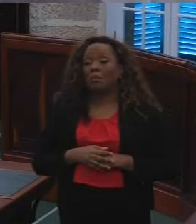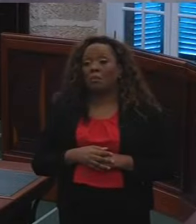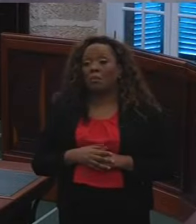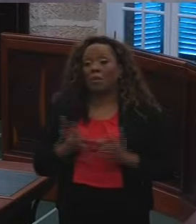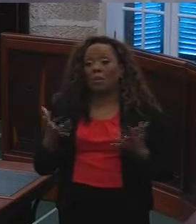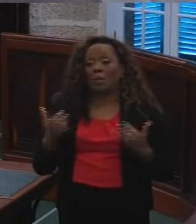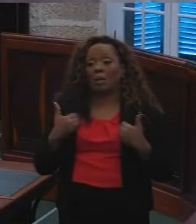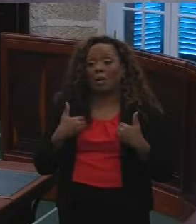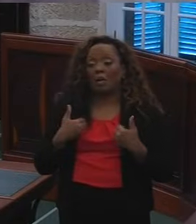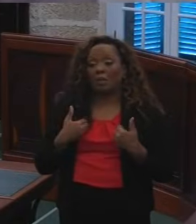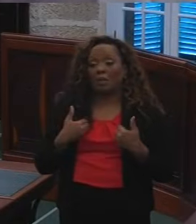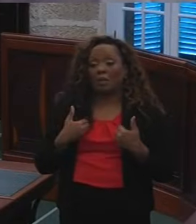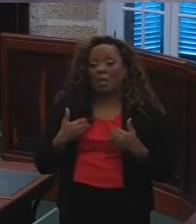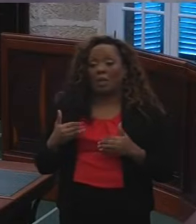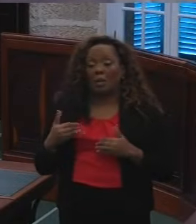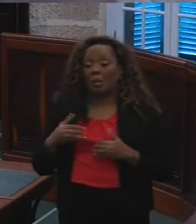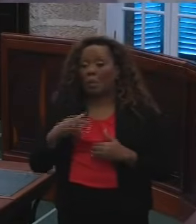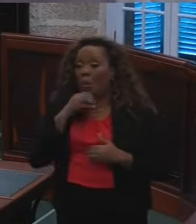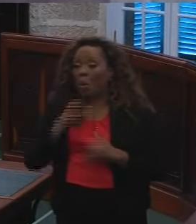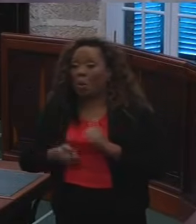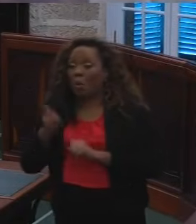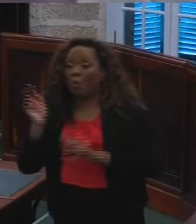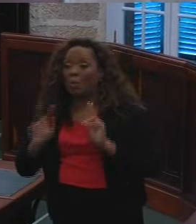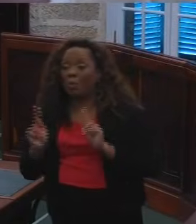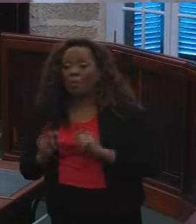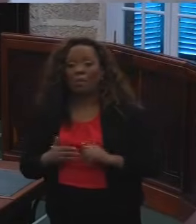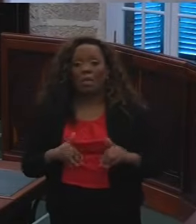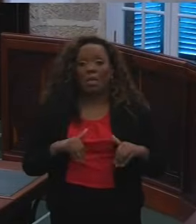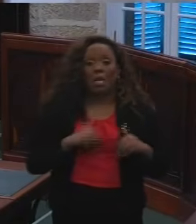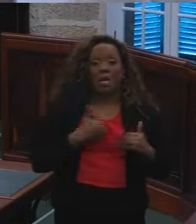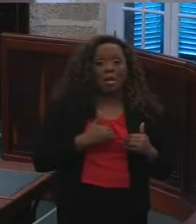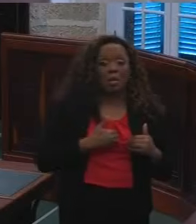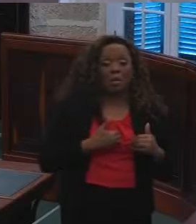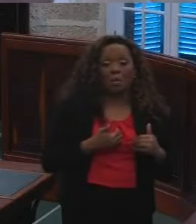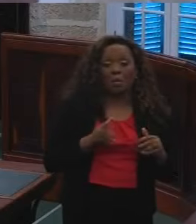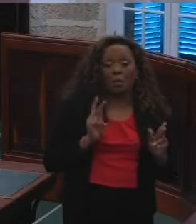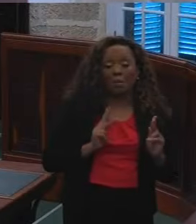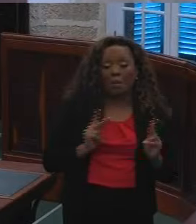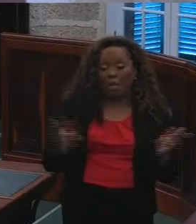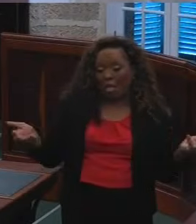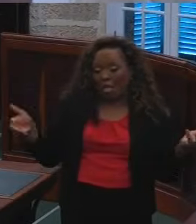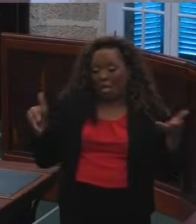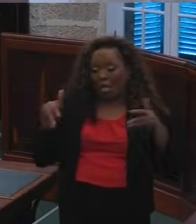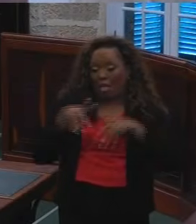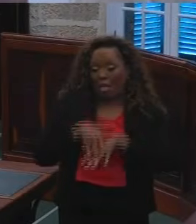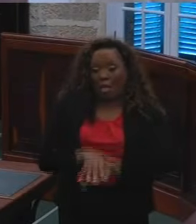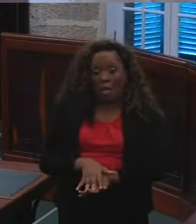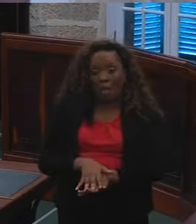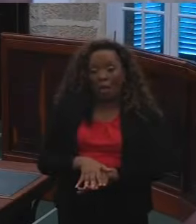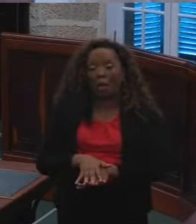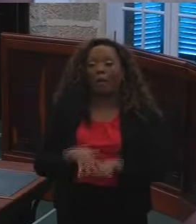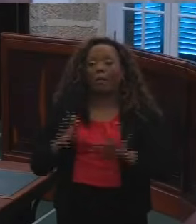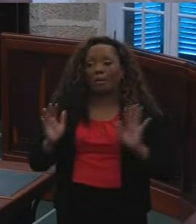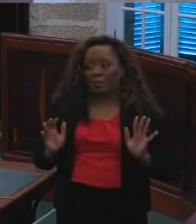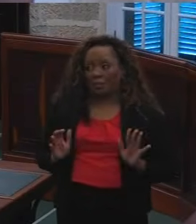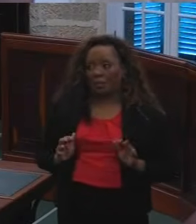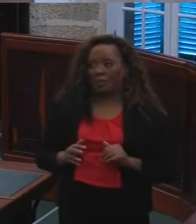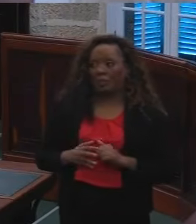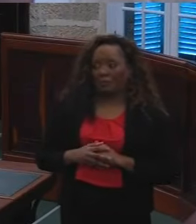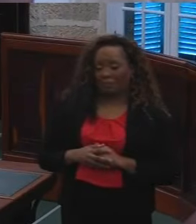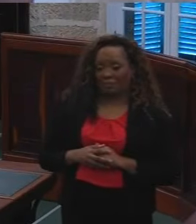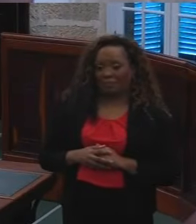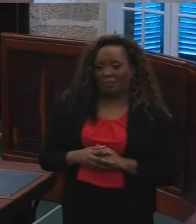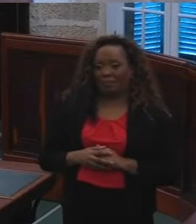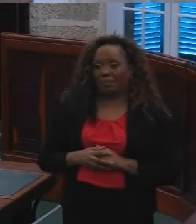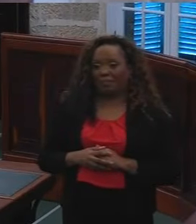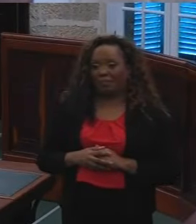intergenerational linkage program between those who are in